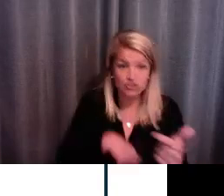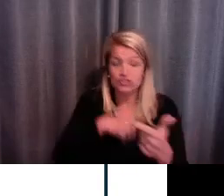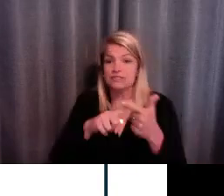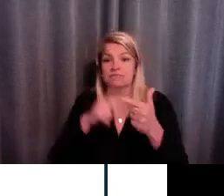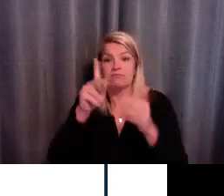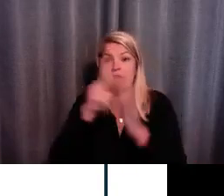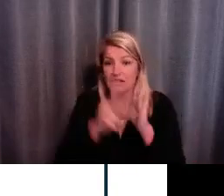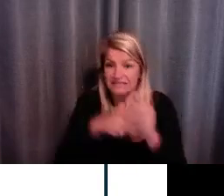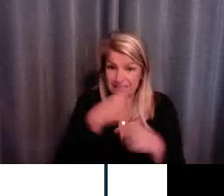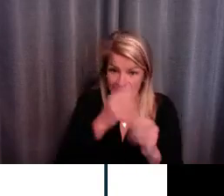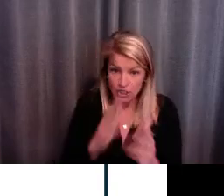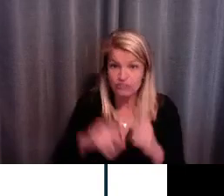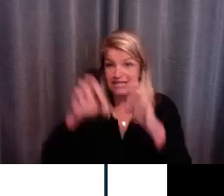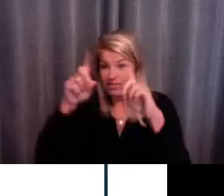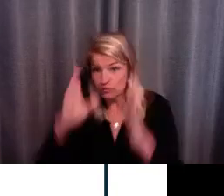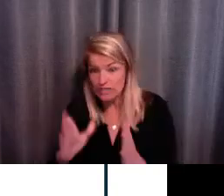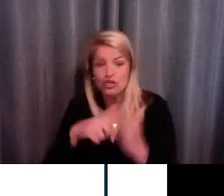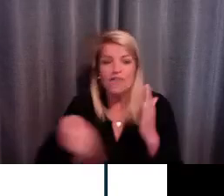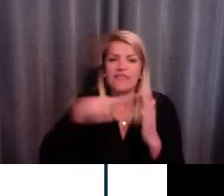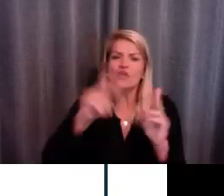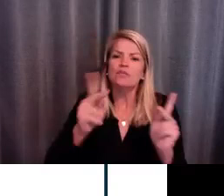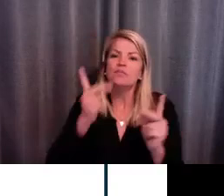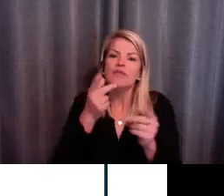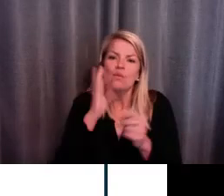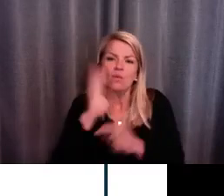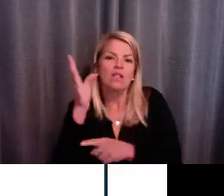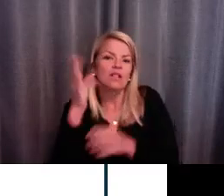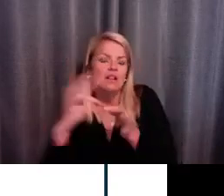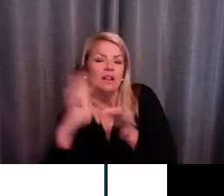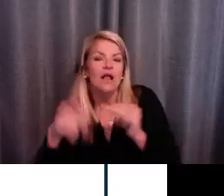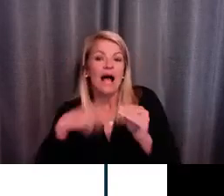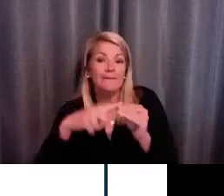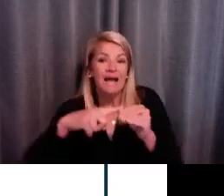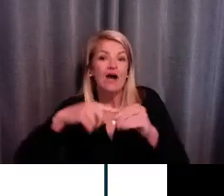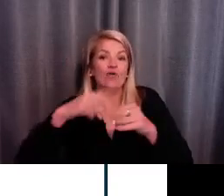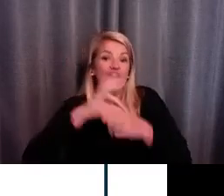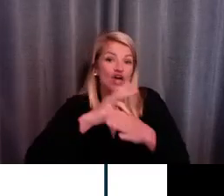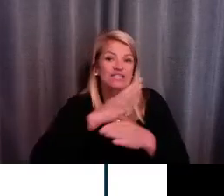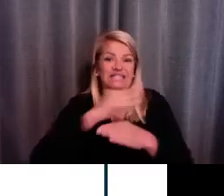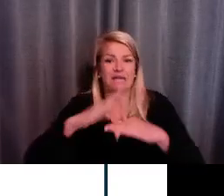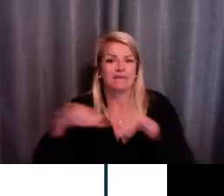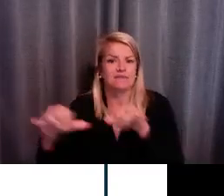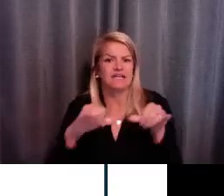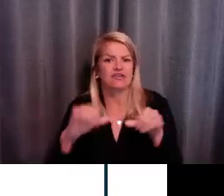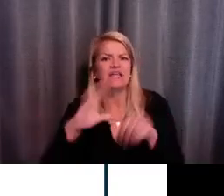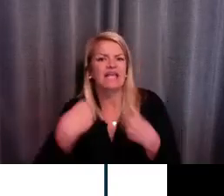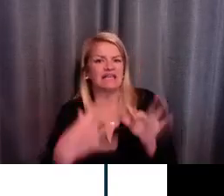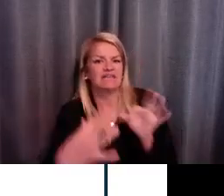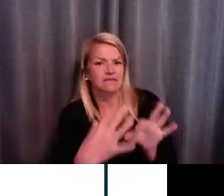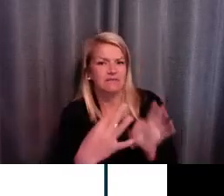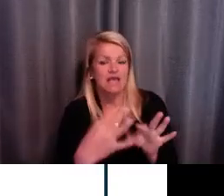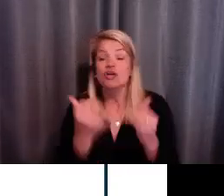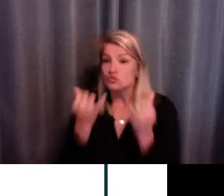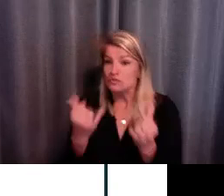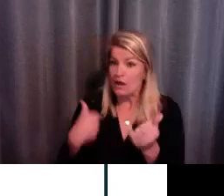policymakers that has something to say about the content and the format of the minimum standards. We are gathering